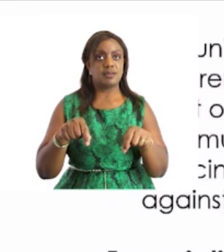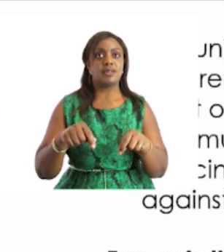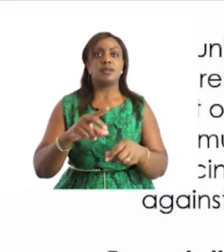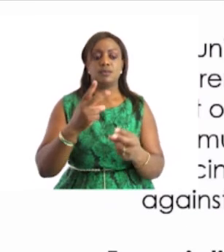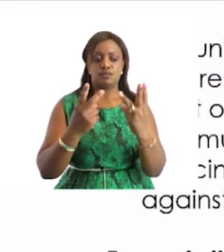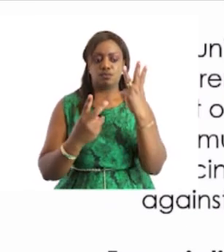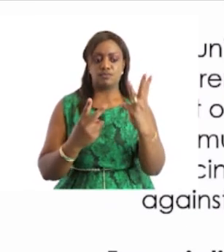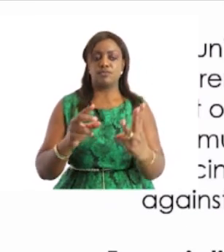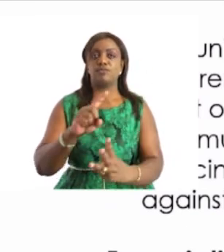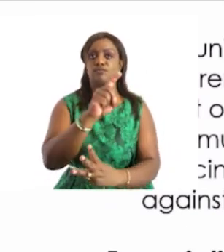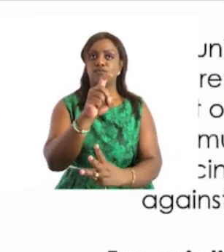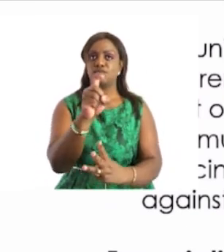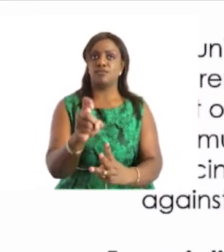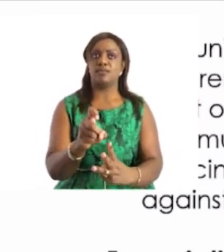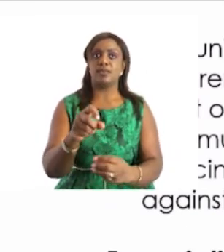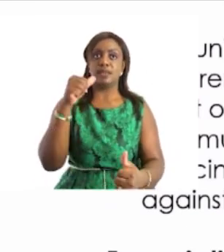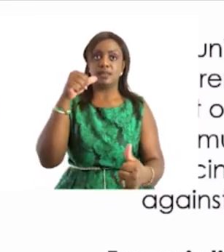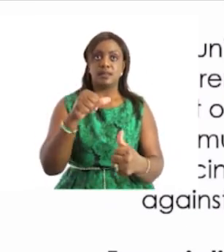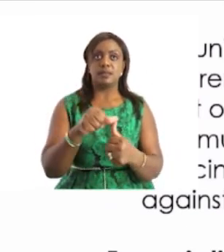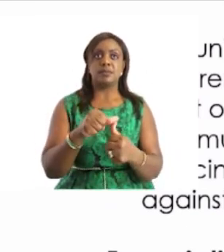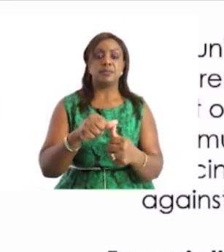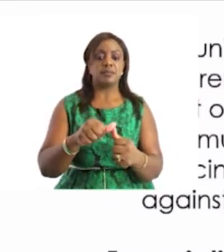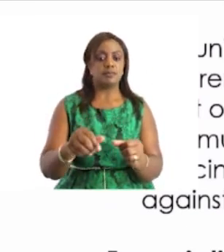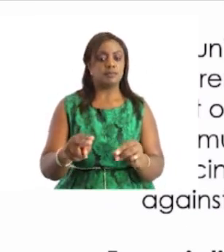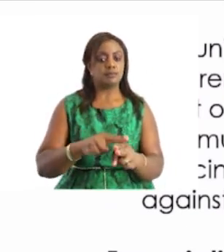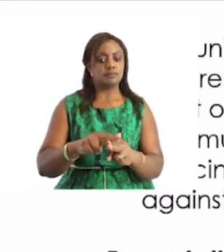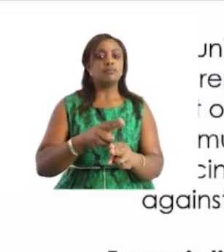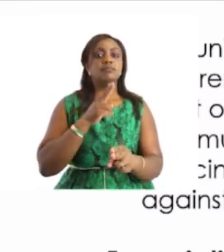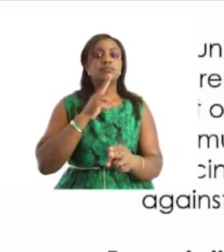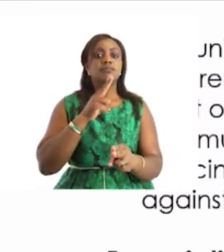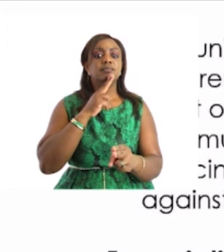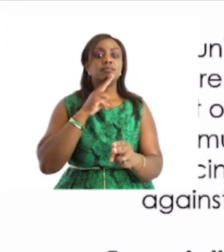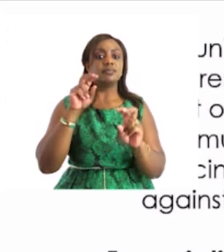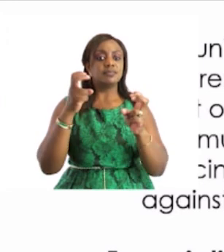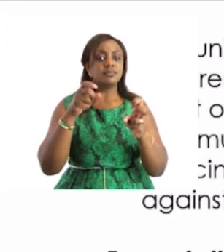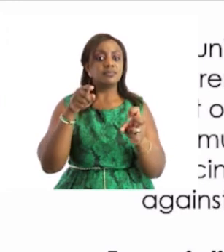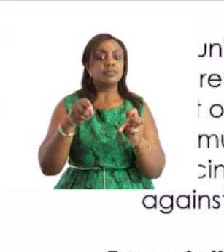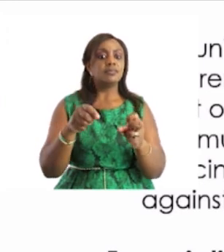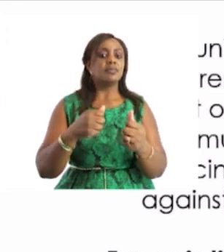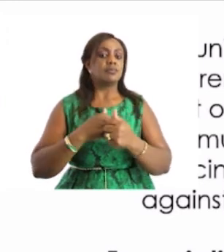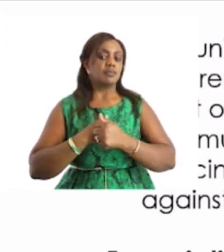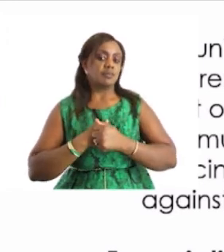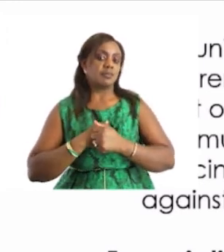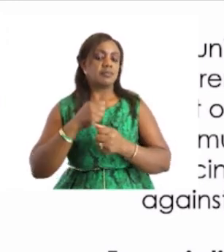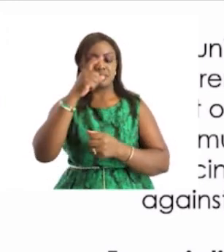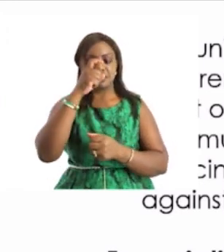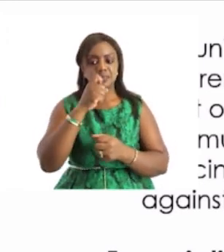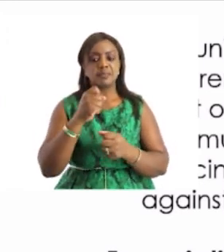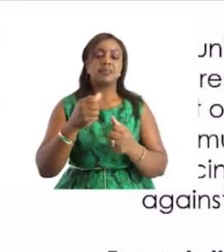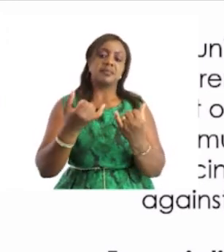3 questions there that you can do on your own or with the help of your parents if they are around you, or your